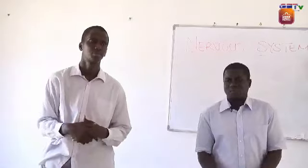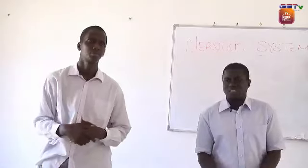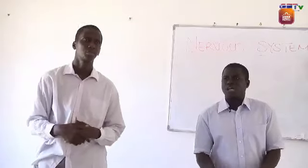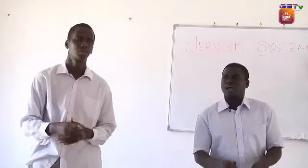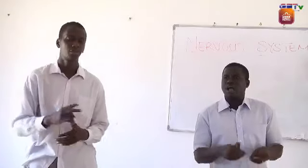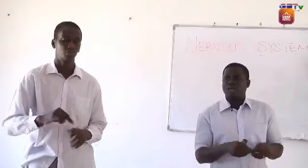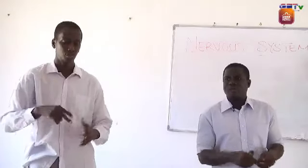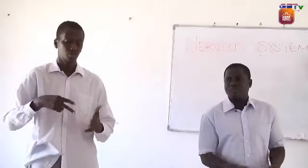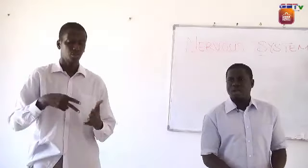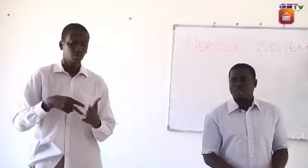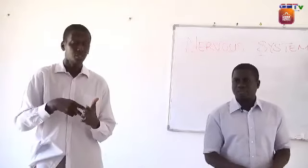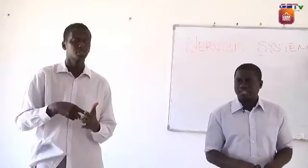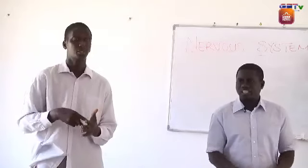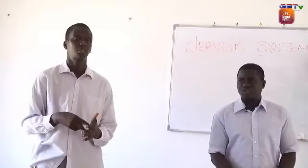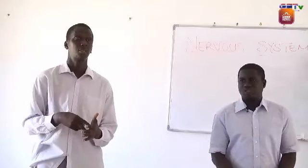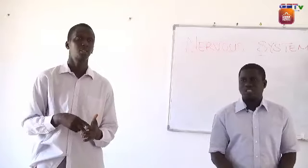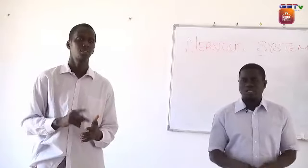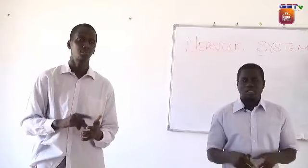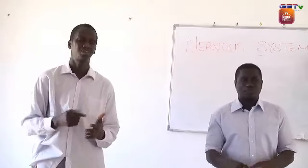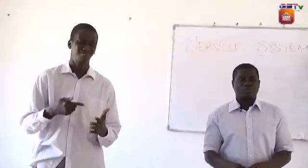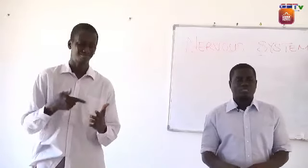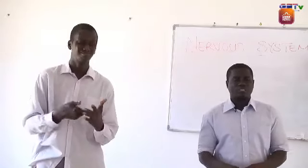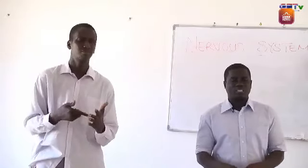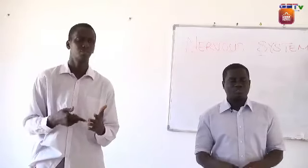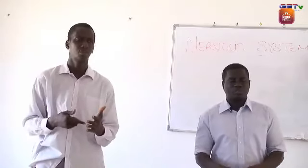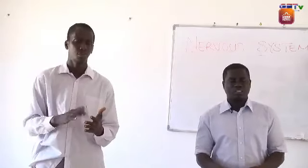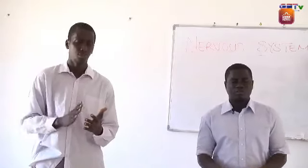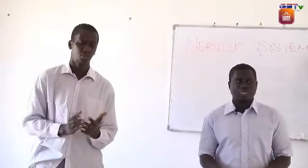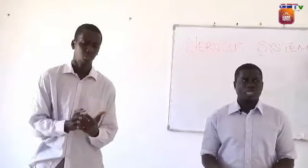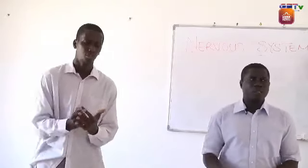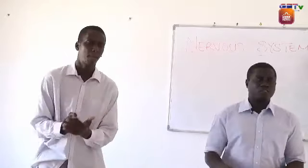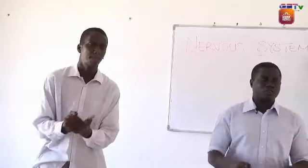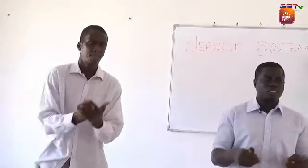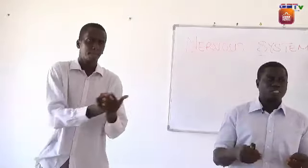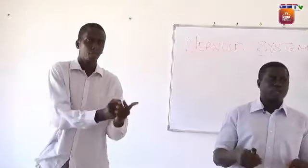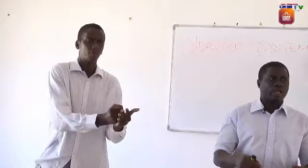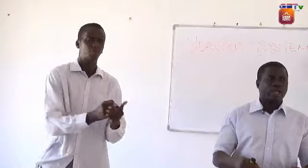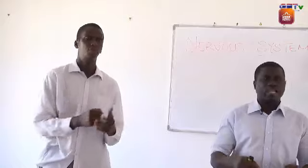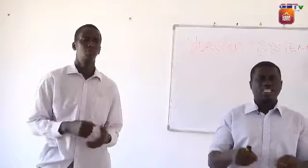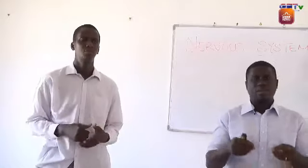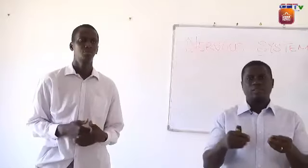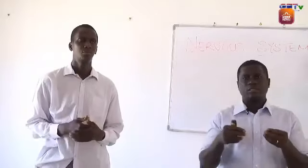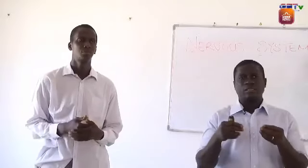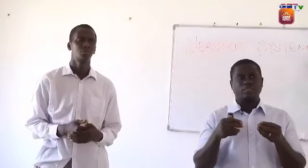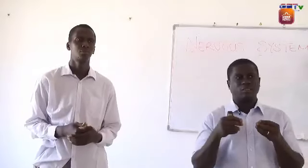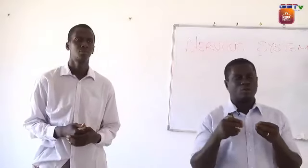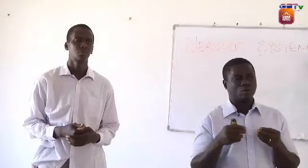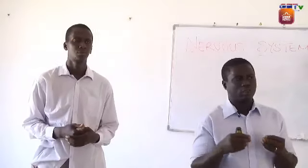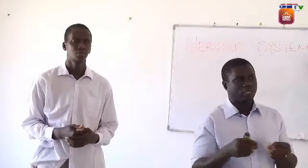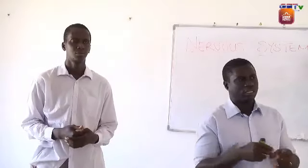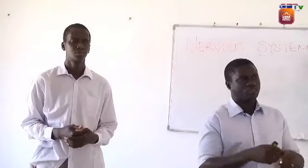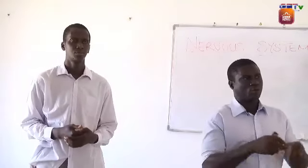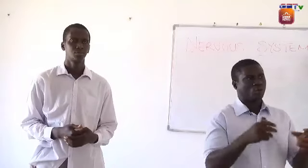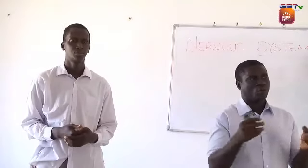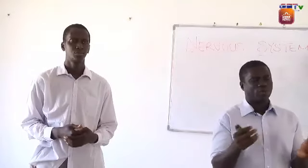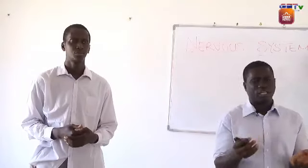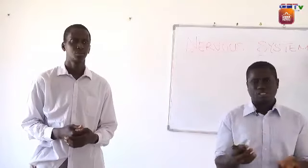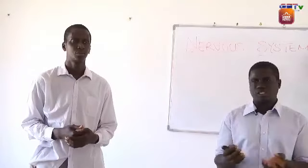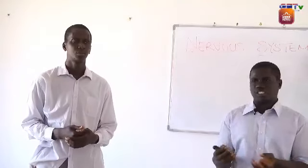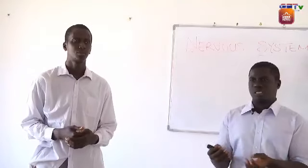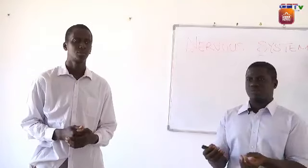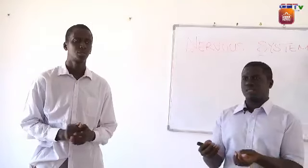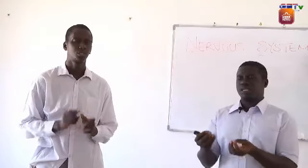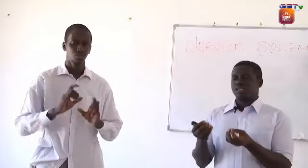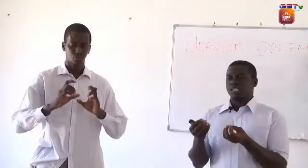in that place, I might be injured in that place. So that is why I need this